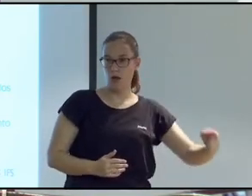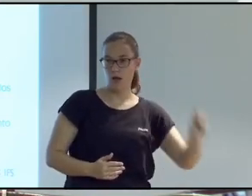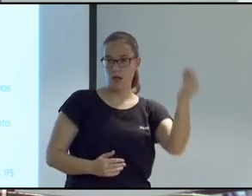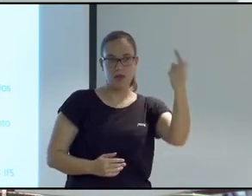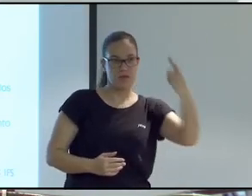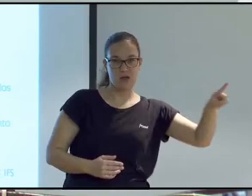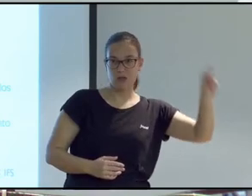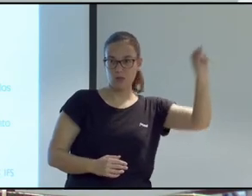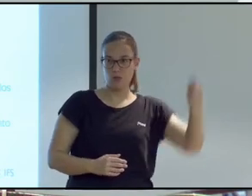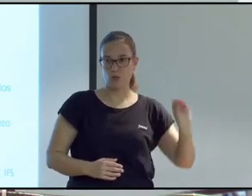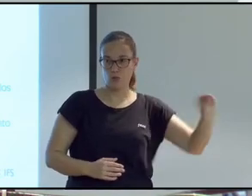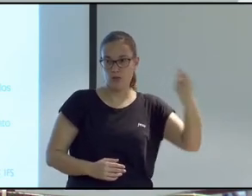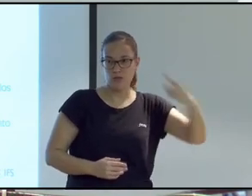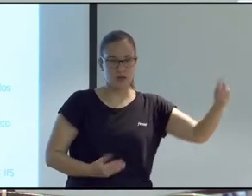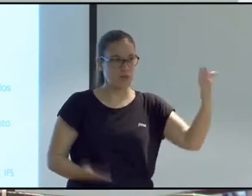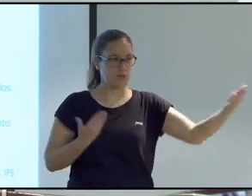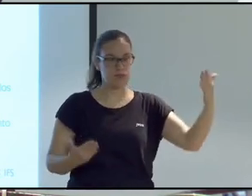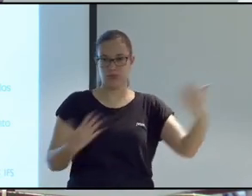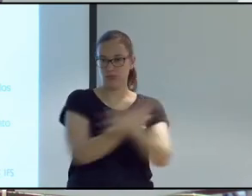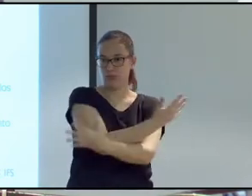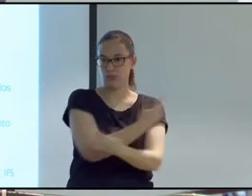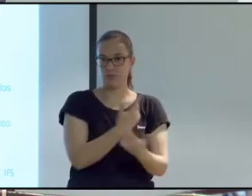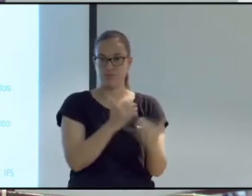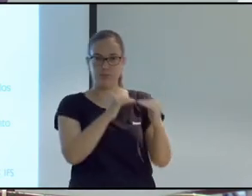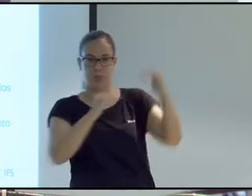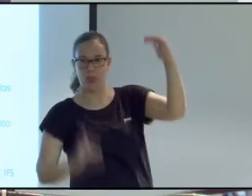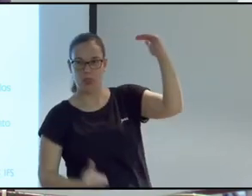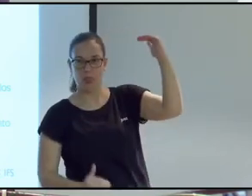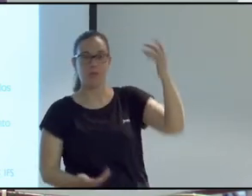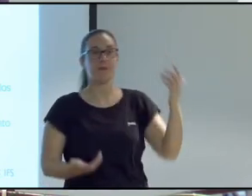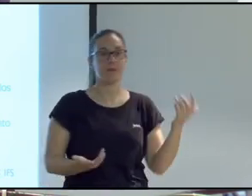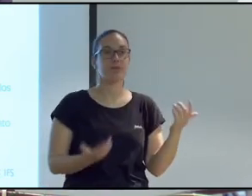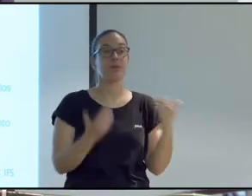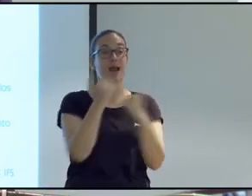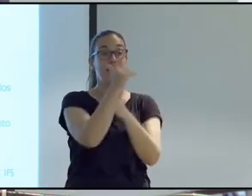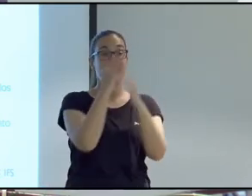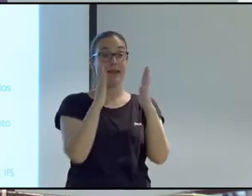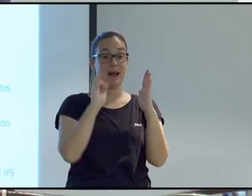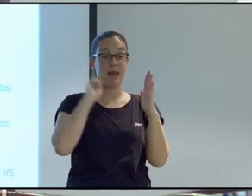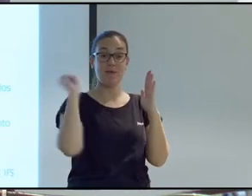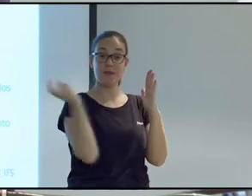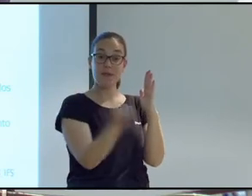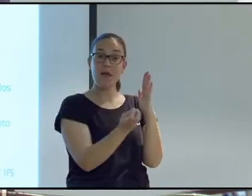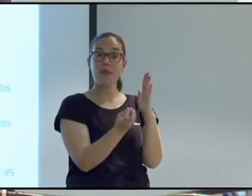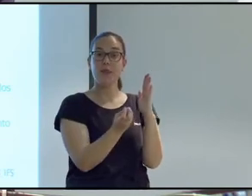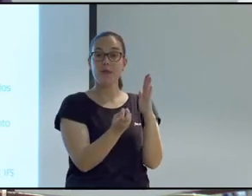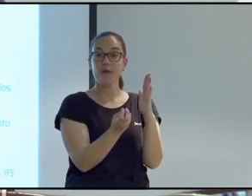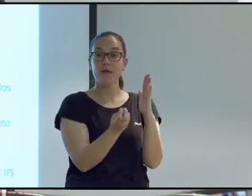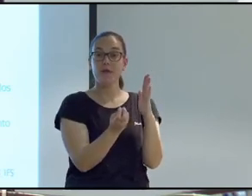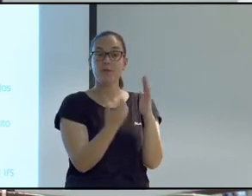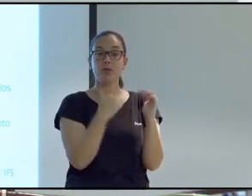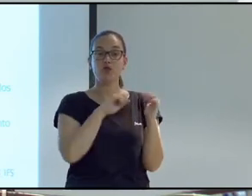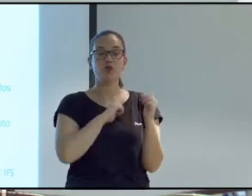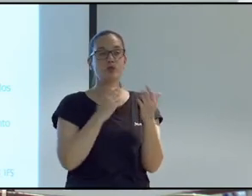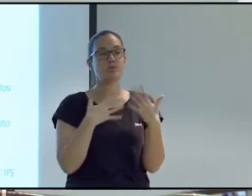that create inequality. So when we embrace human diversity,